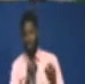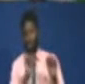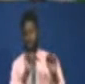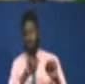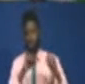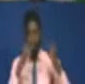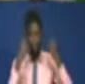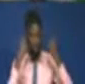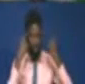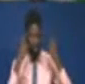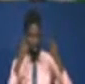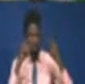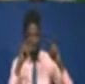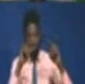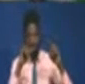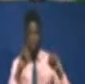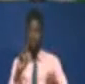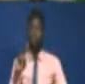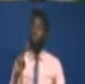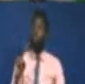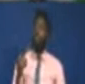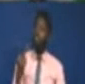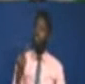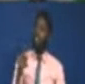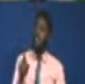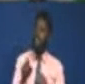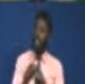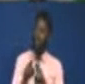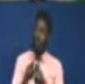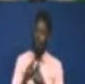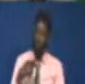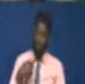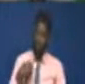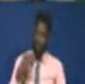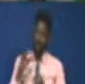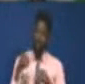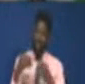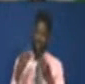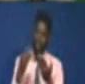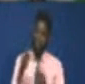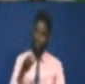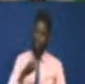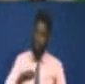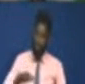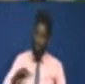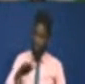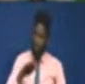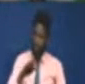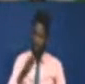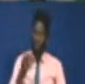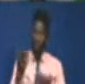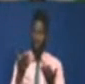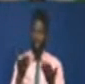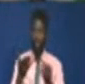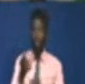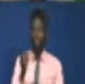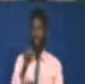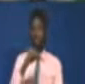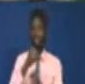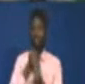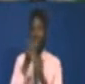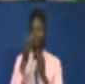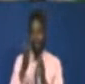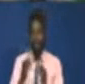country. Number two, I would also provide an environment for the stakeholders to sit down and